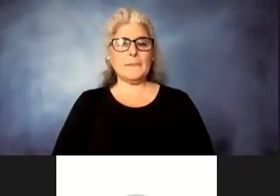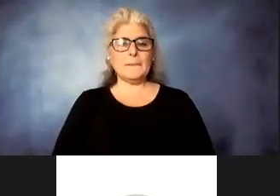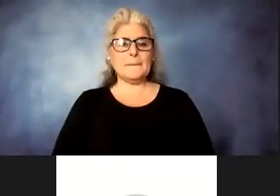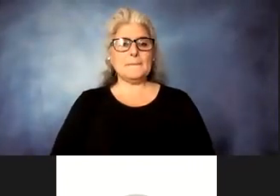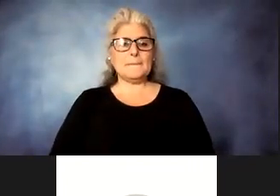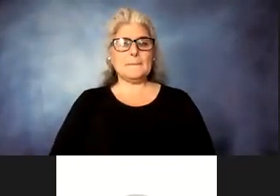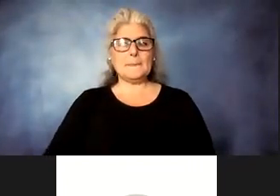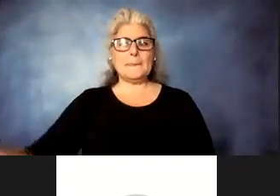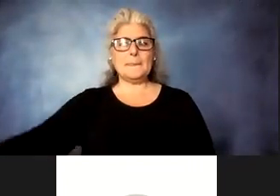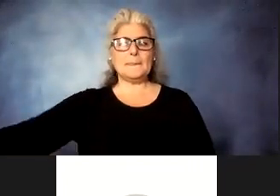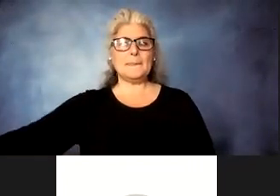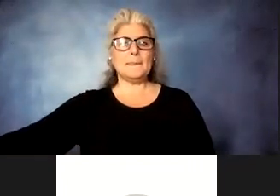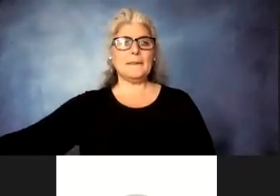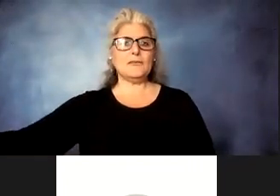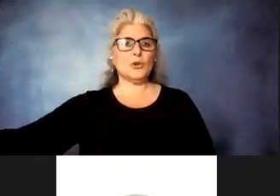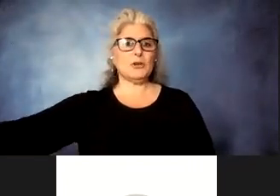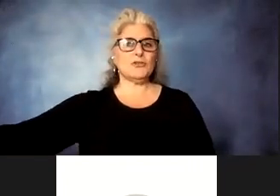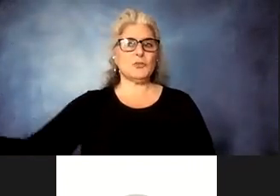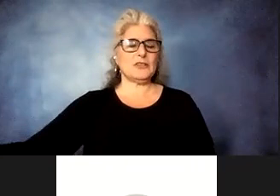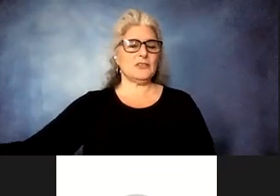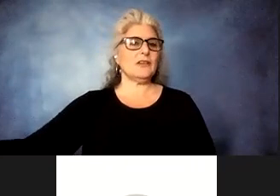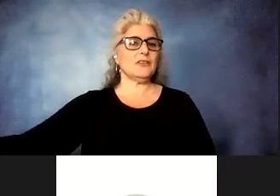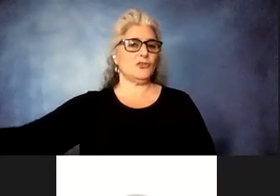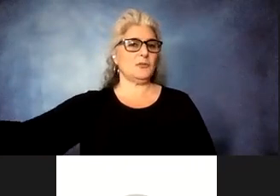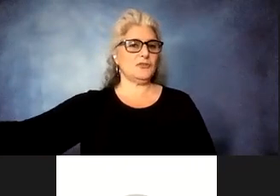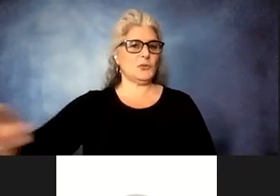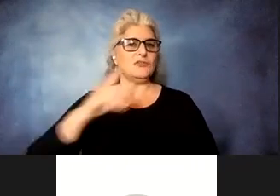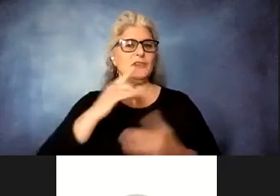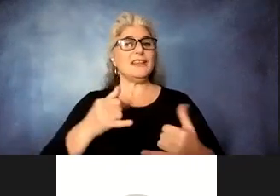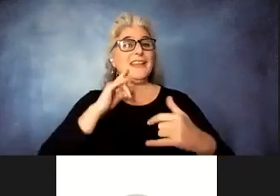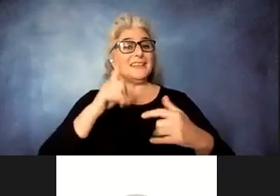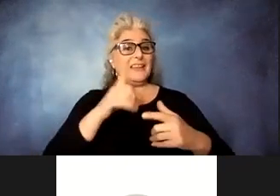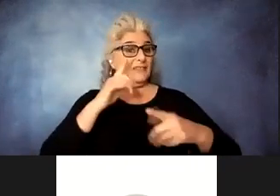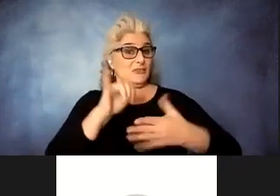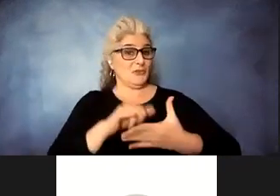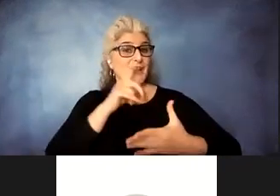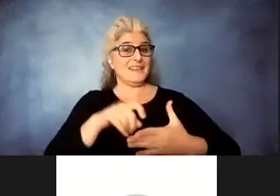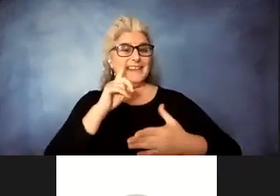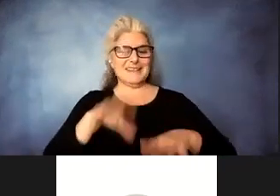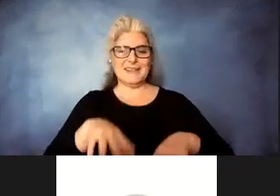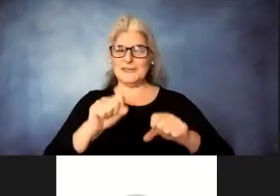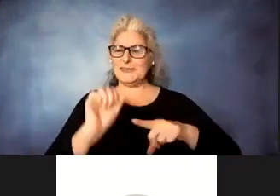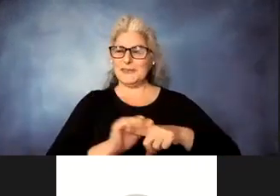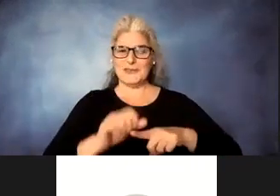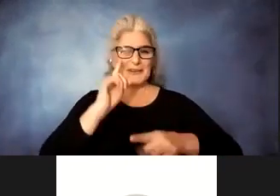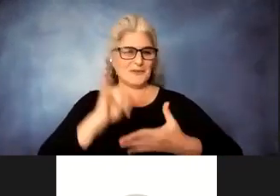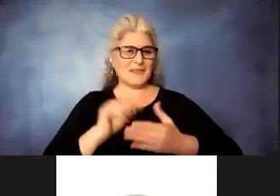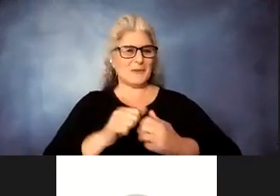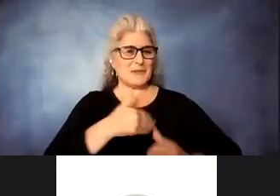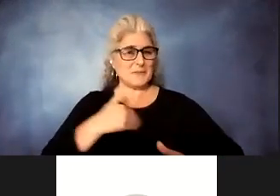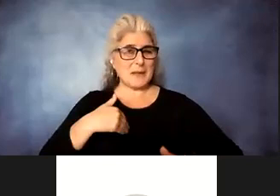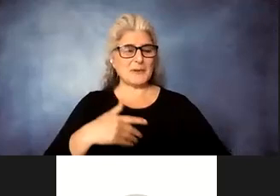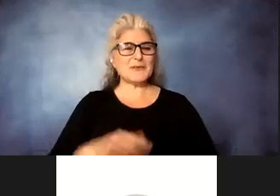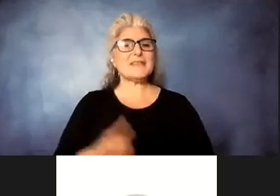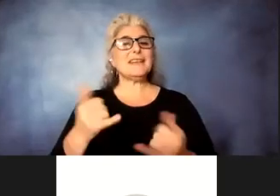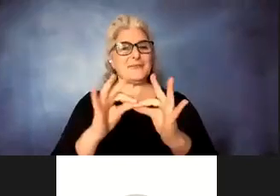So if you do that, you do not need to conduct 20 trainings with your members or constituents. You can just do 1